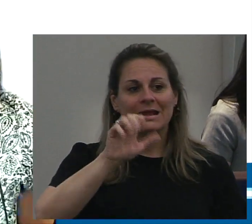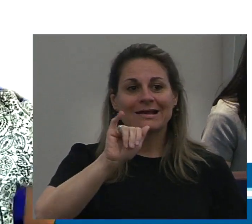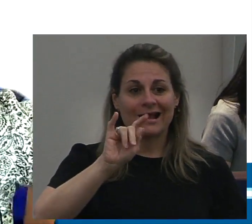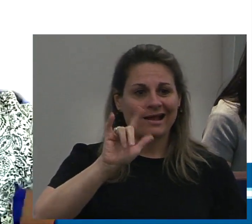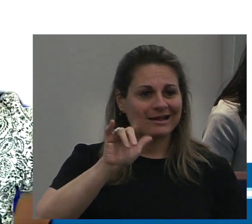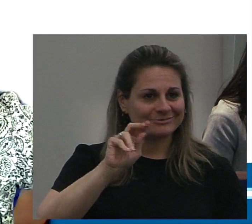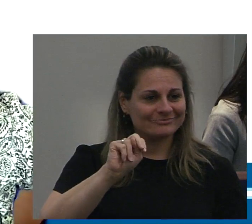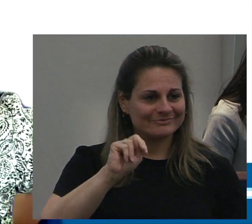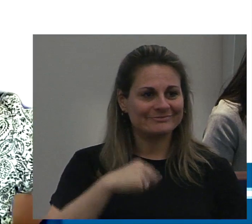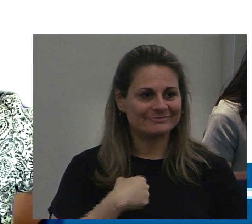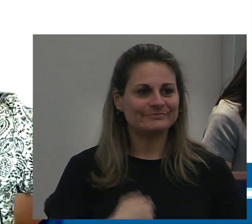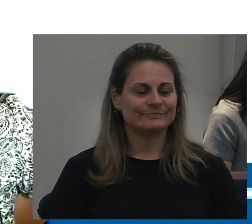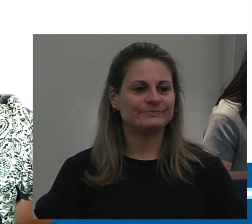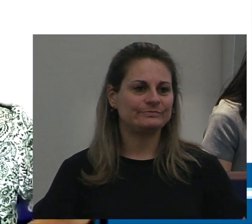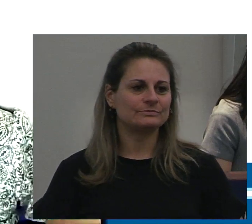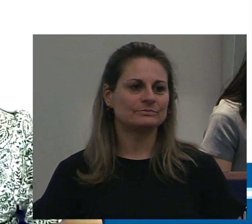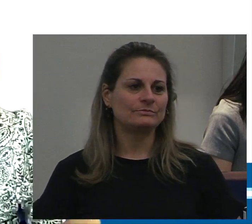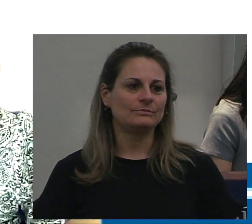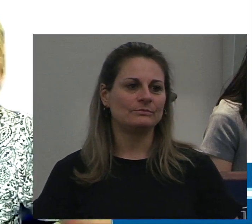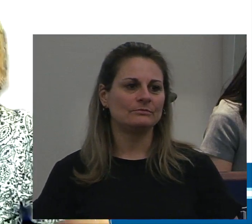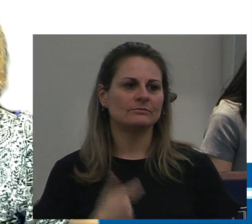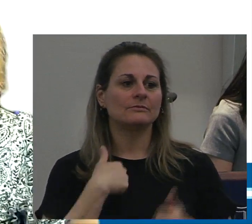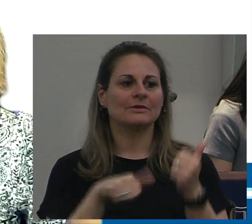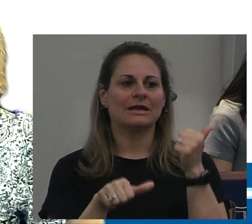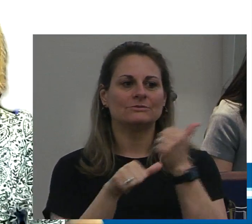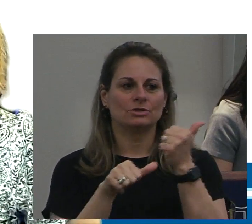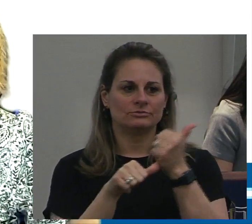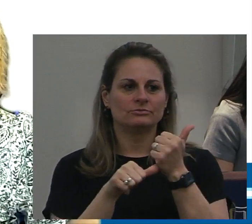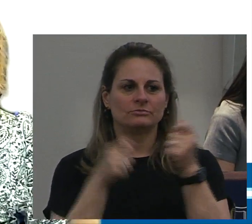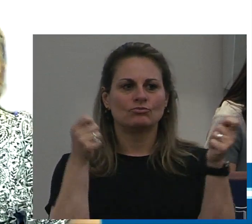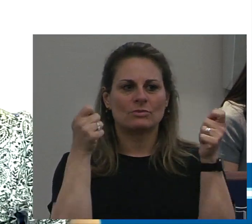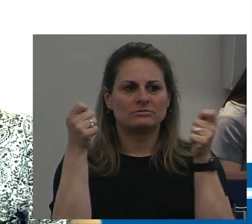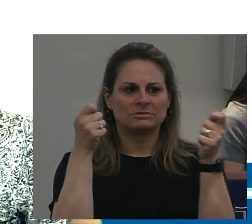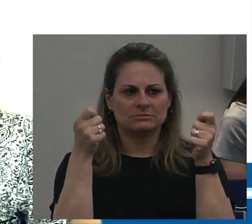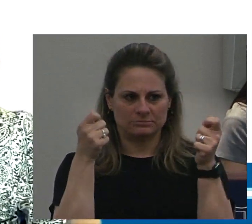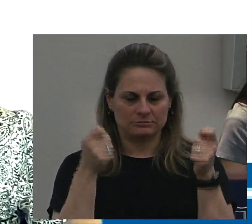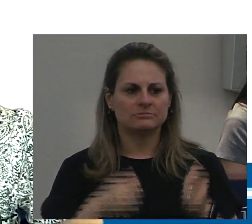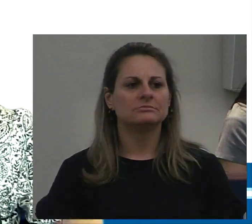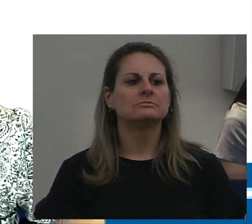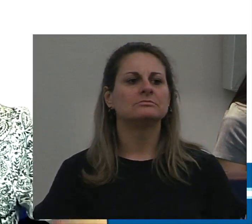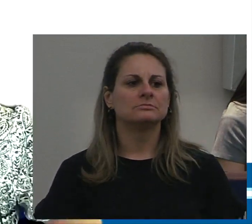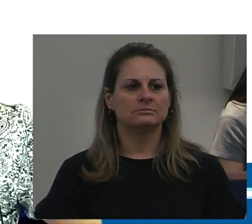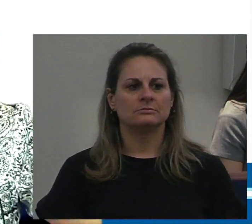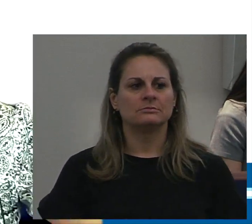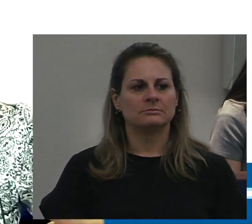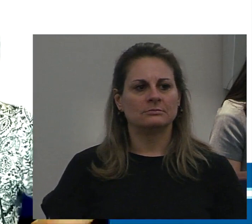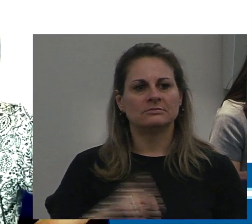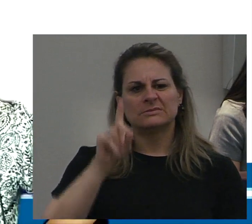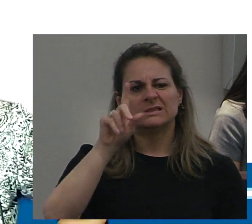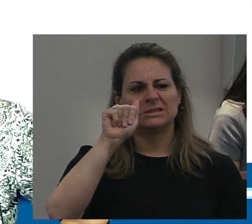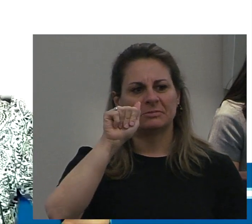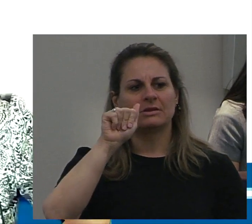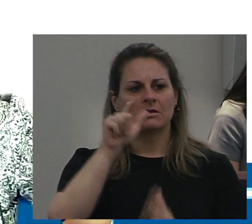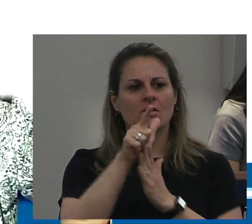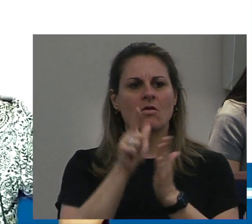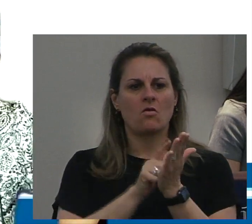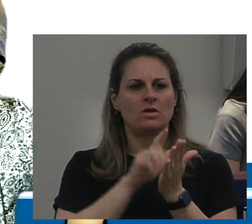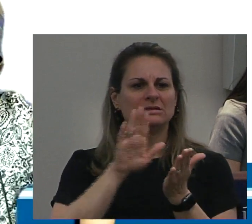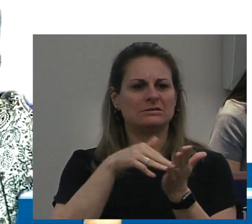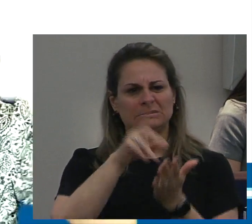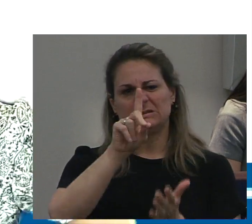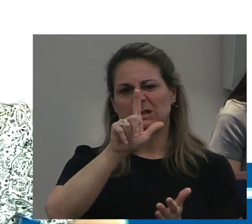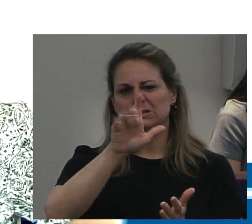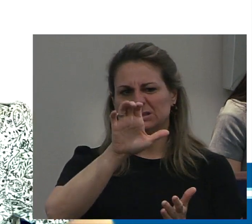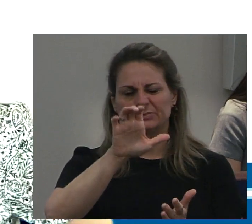the admin assistant for Disability Law Center, and I live in Mattapan